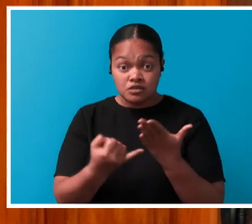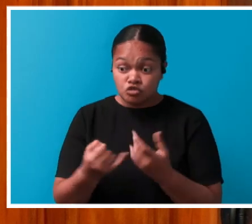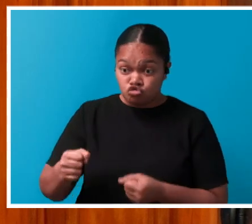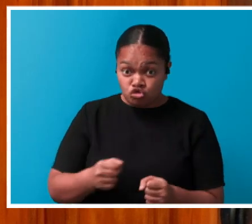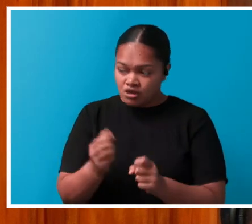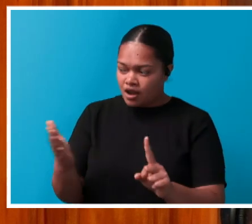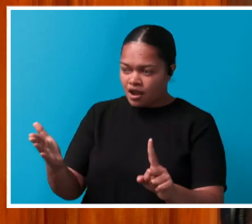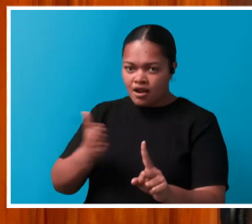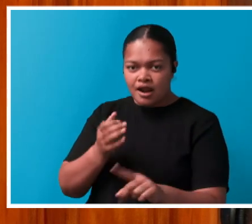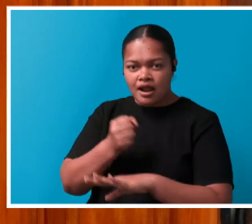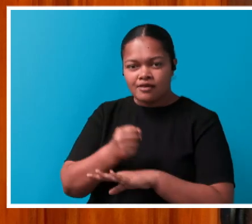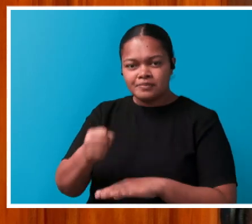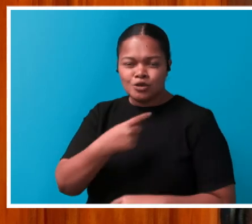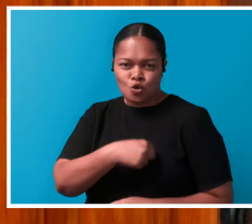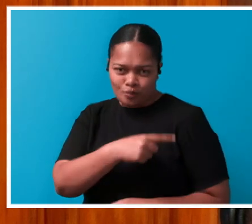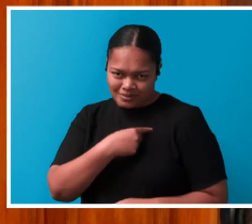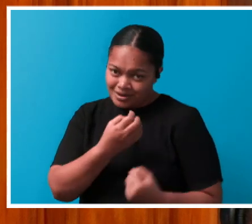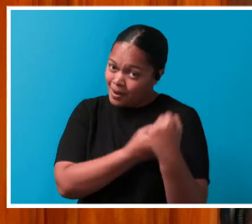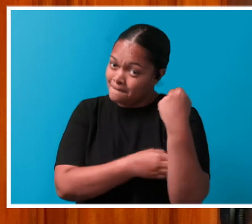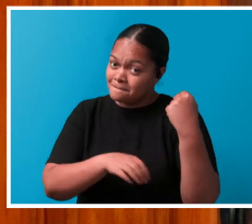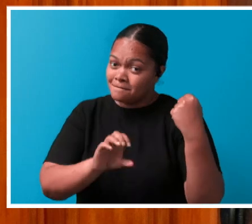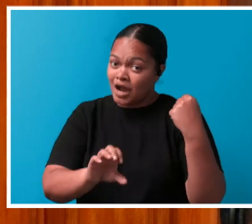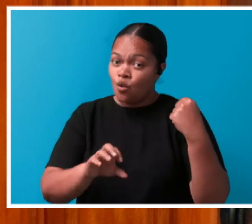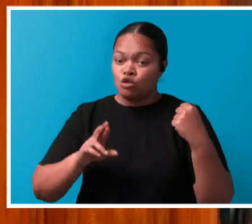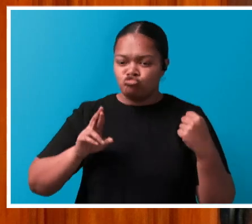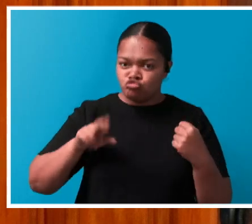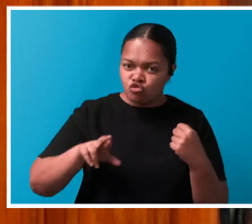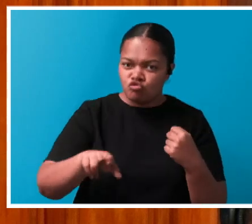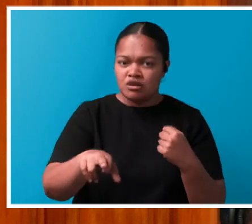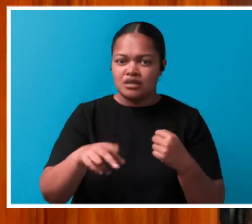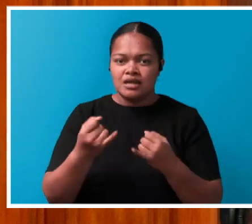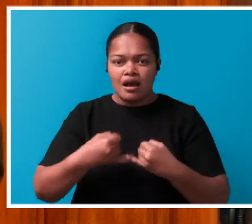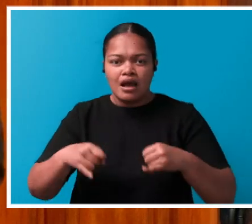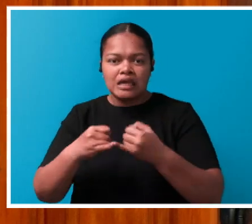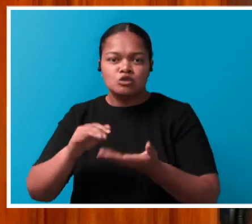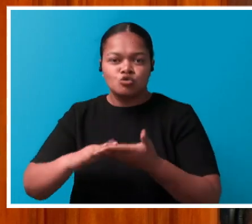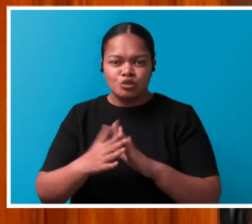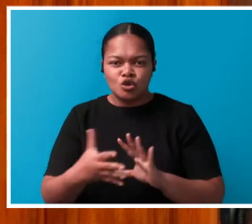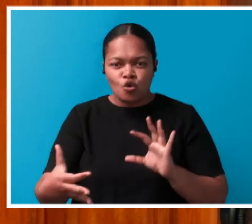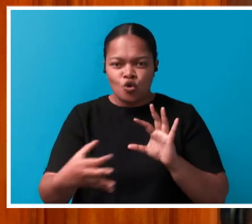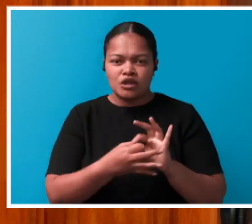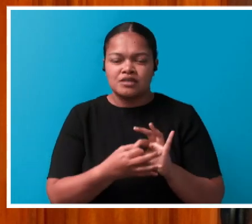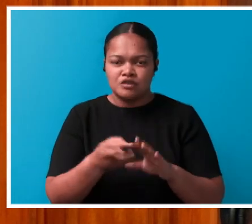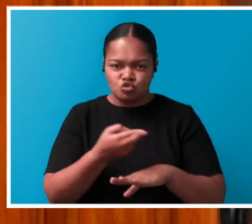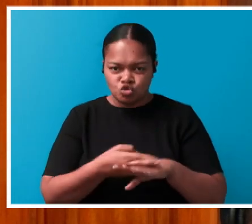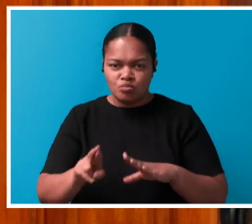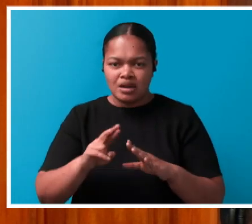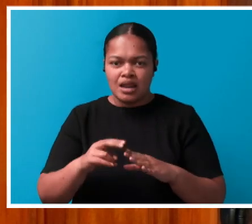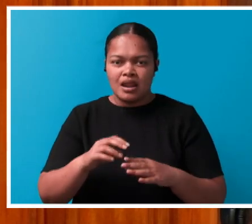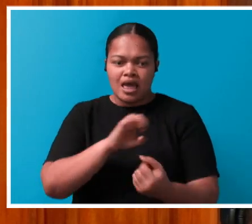to the government's commitment of empowering rural and maritime communities to attain connectivity to renewable energy sources.